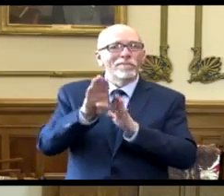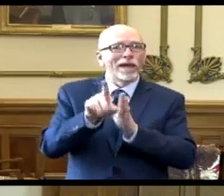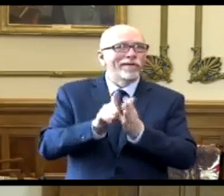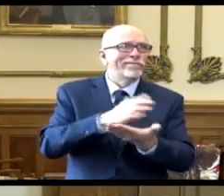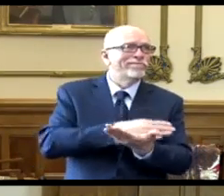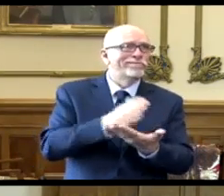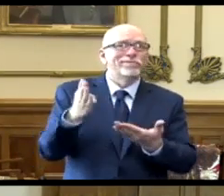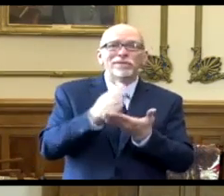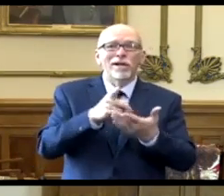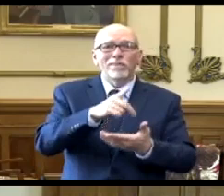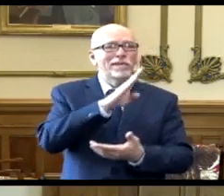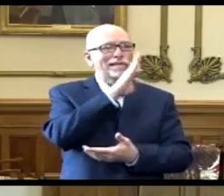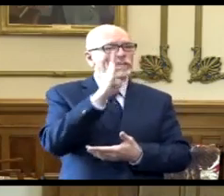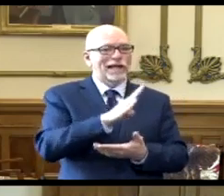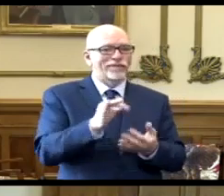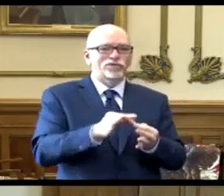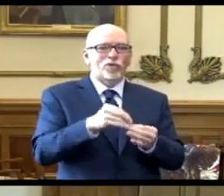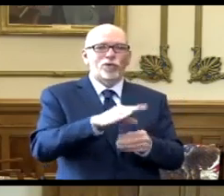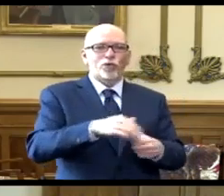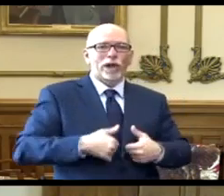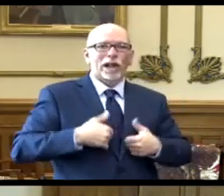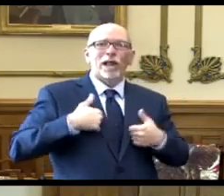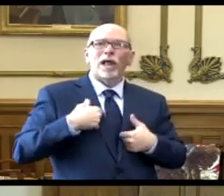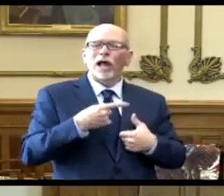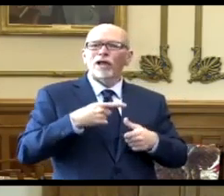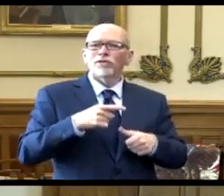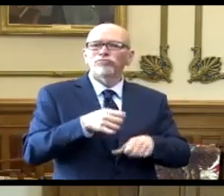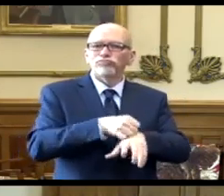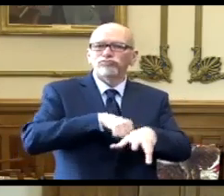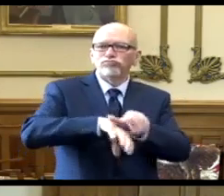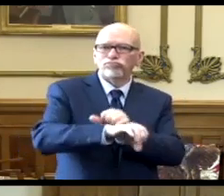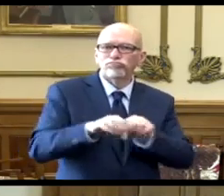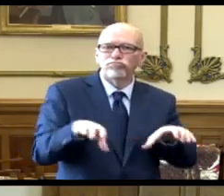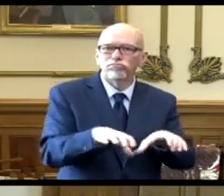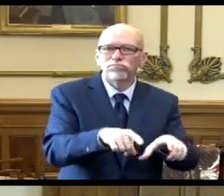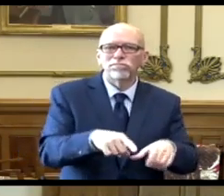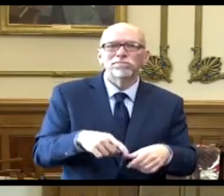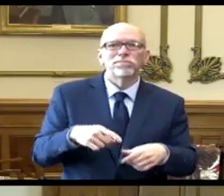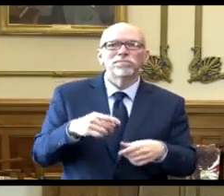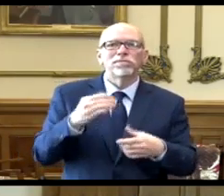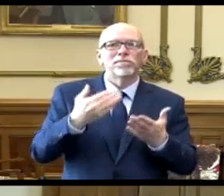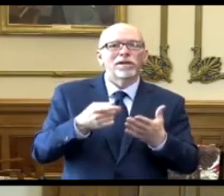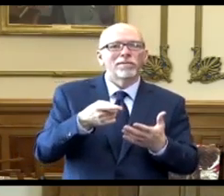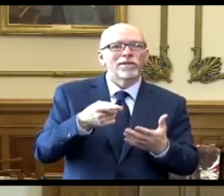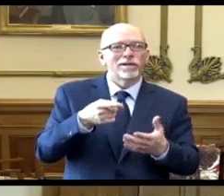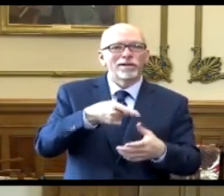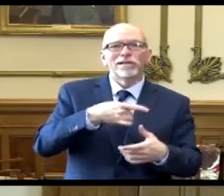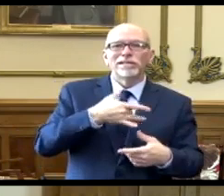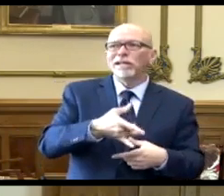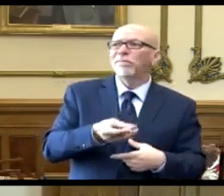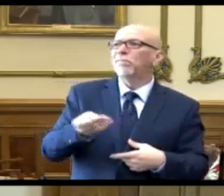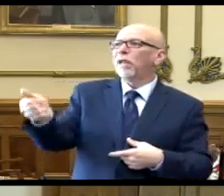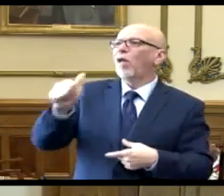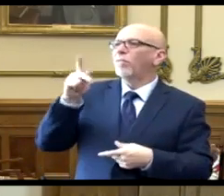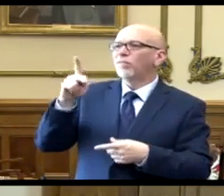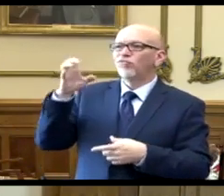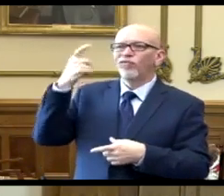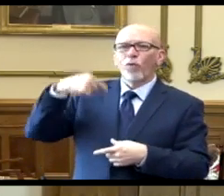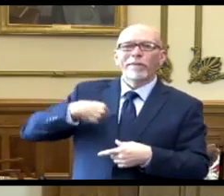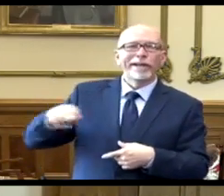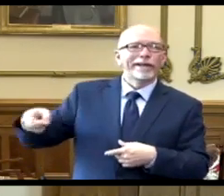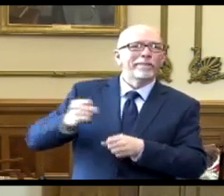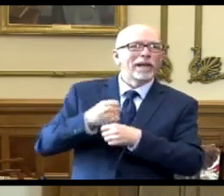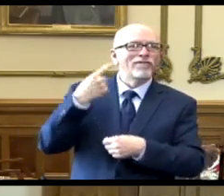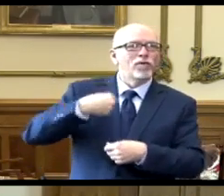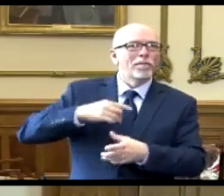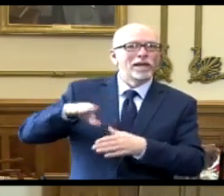who have never sewed a stitch in their life, probably paid a lot of other people to do it for them, myself.